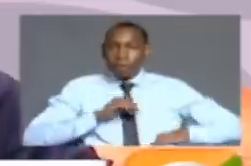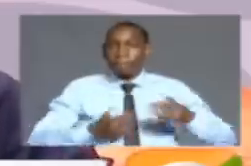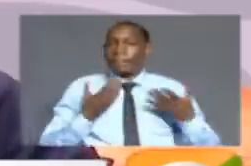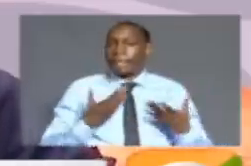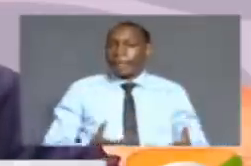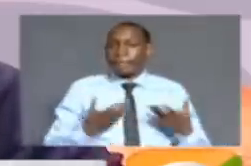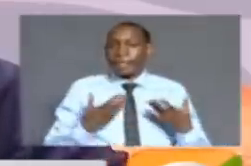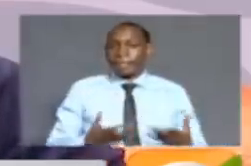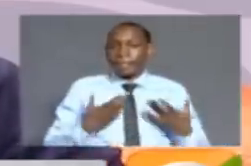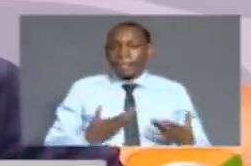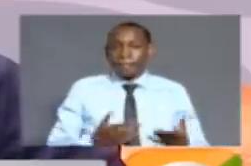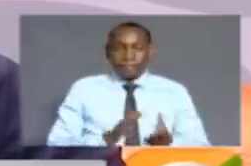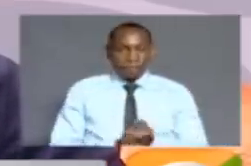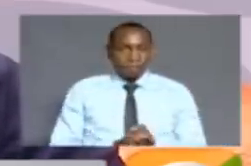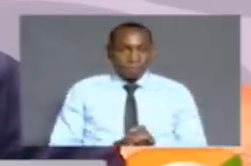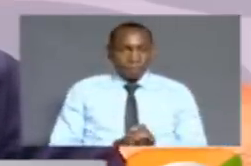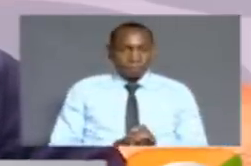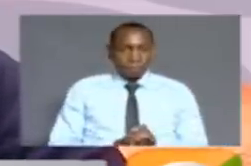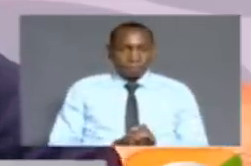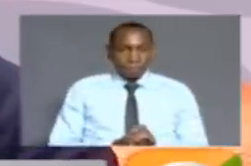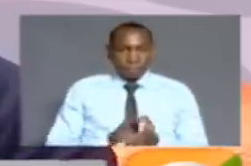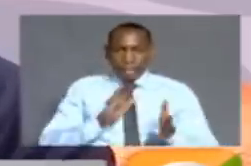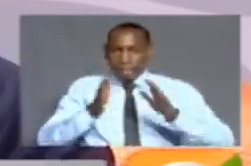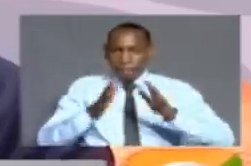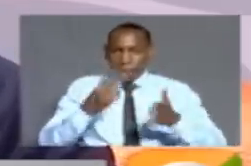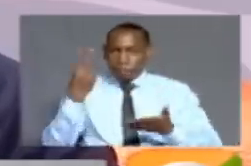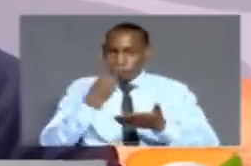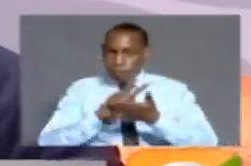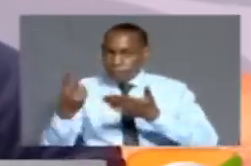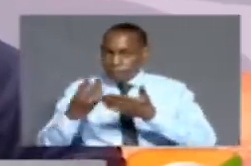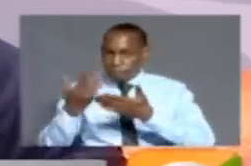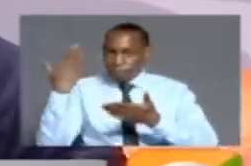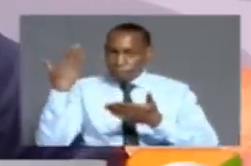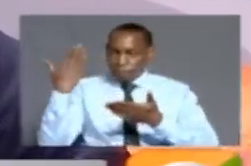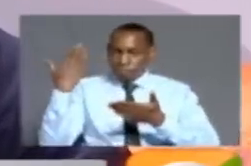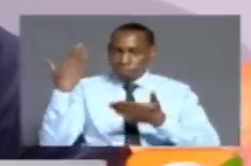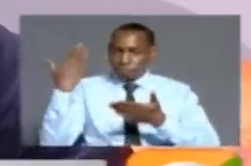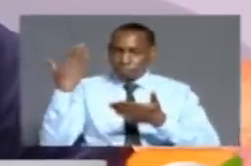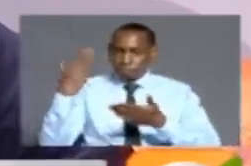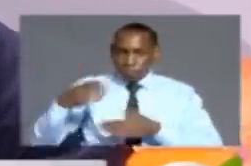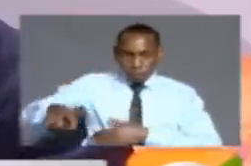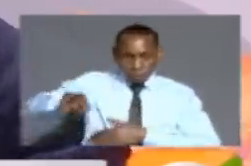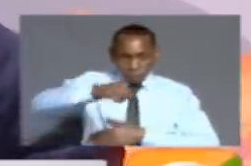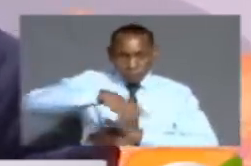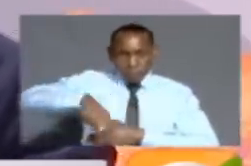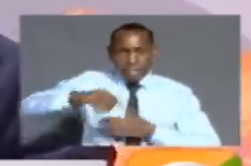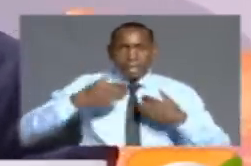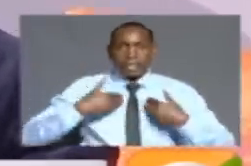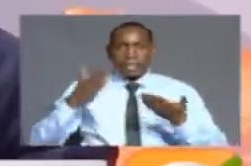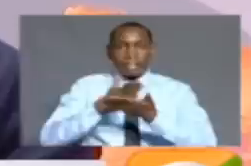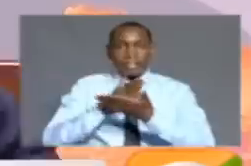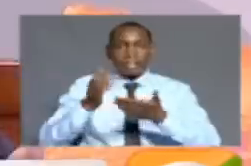But can I say something to I that? I sit last, about 2 weeks ago, mm-hmm. we had a stakeholders meeting with